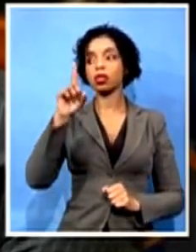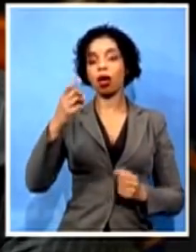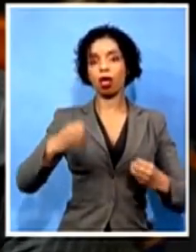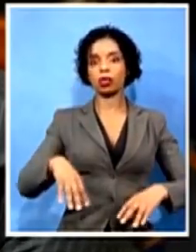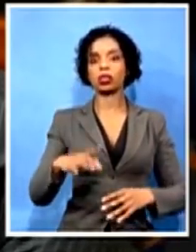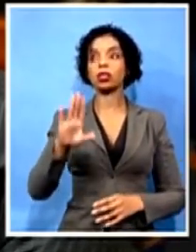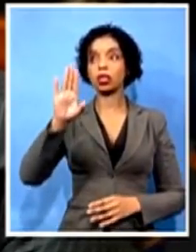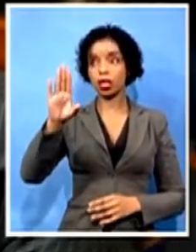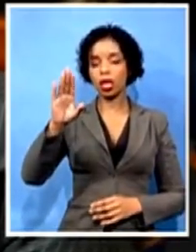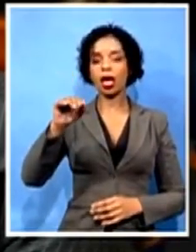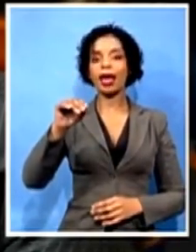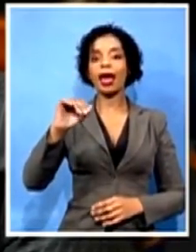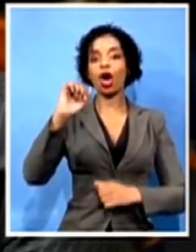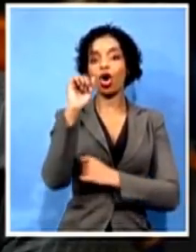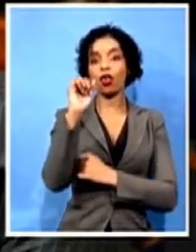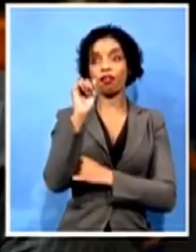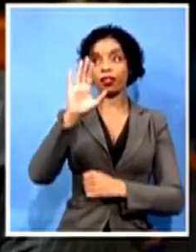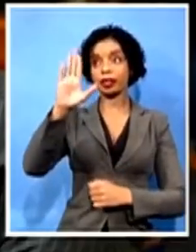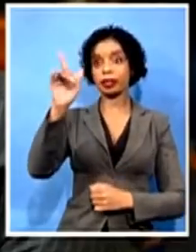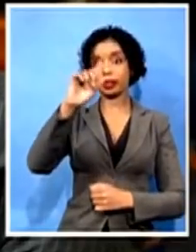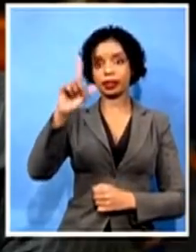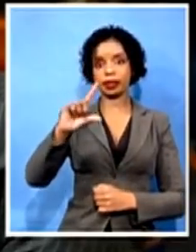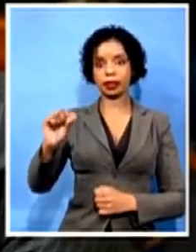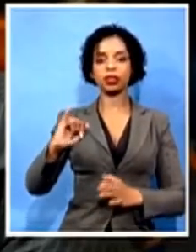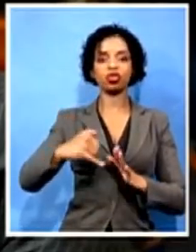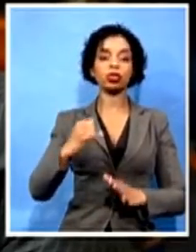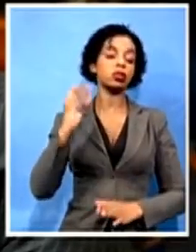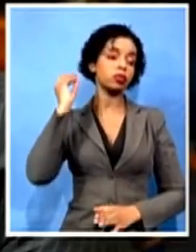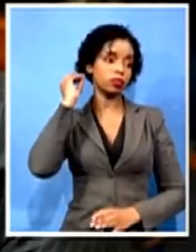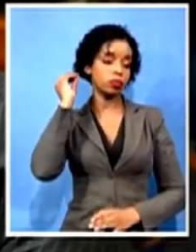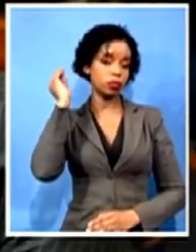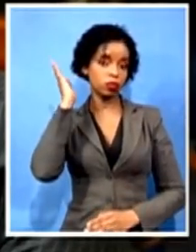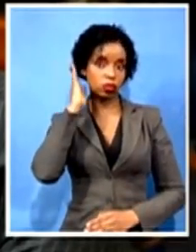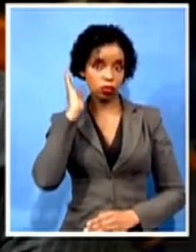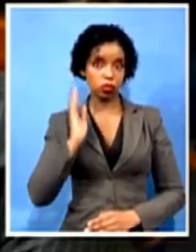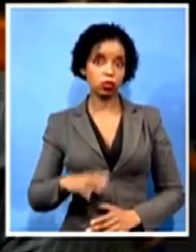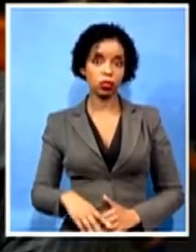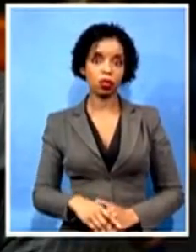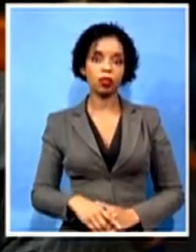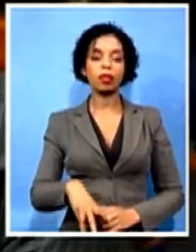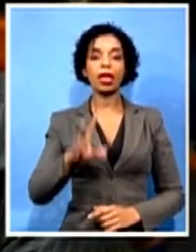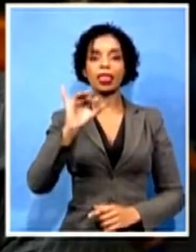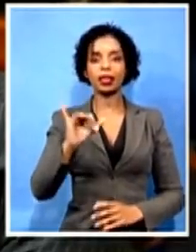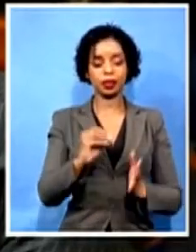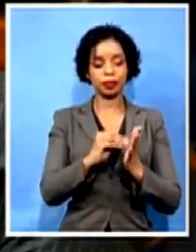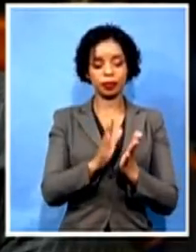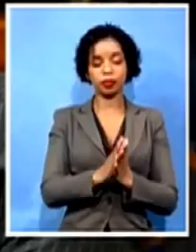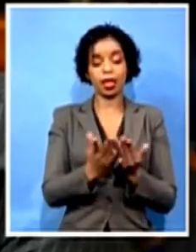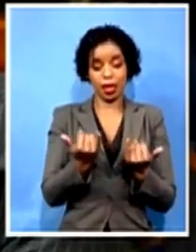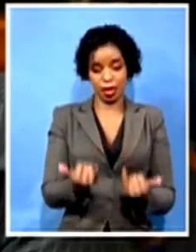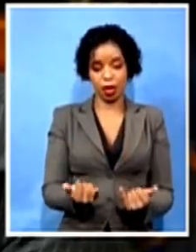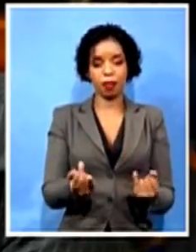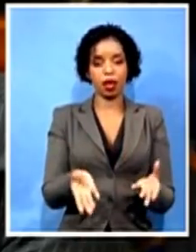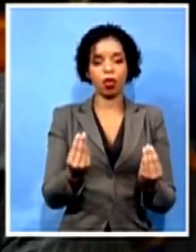up once I just get him to sign it, because I've only got the one copy now. It should have been attached to the